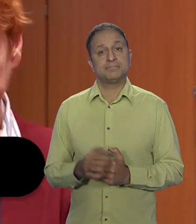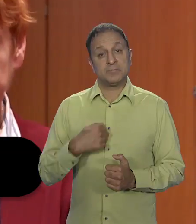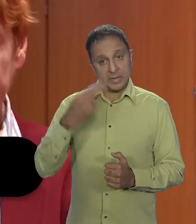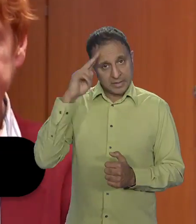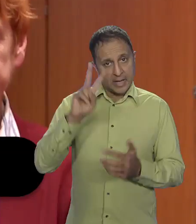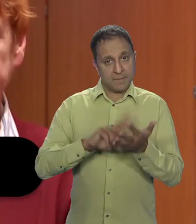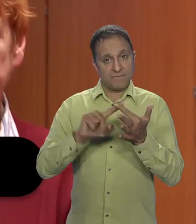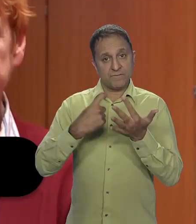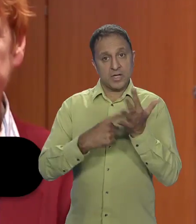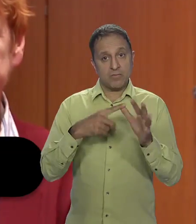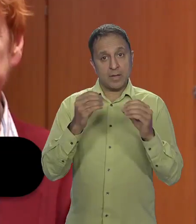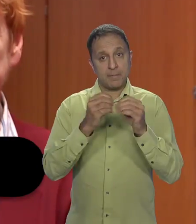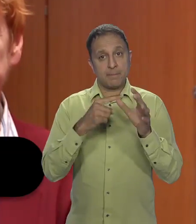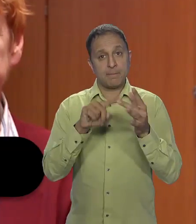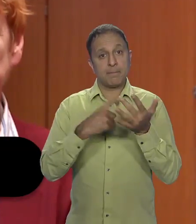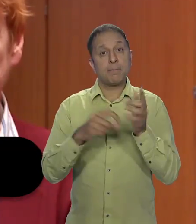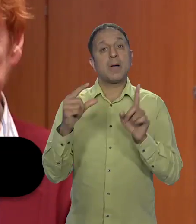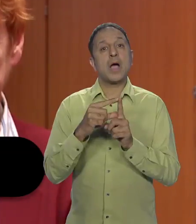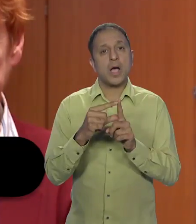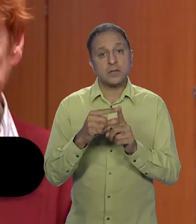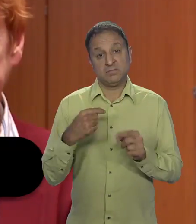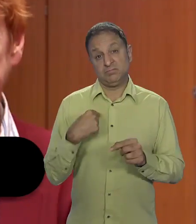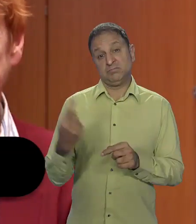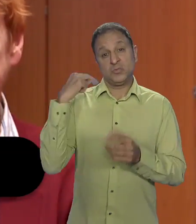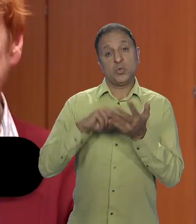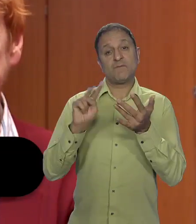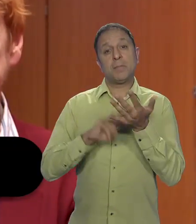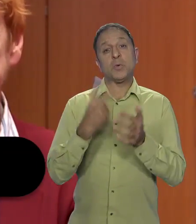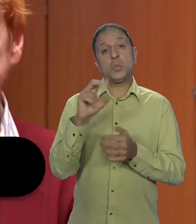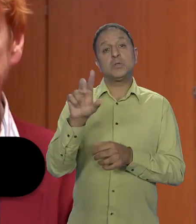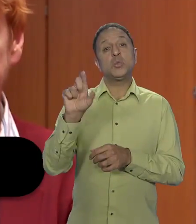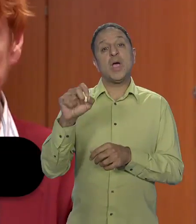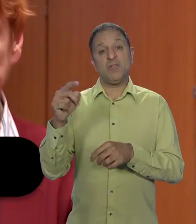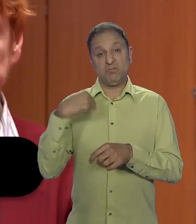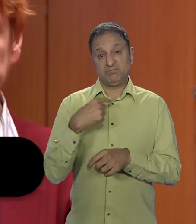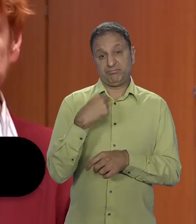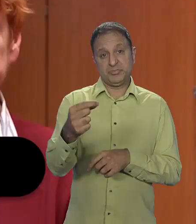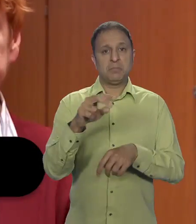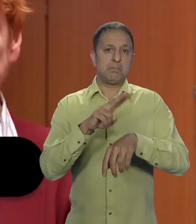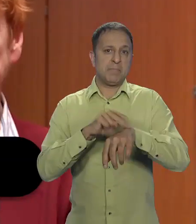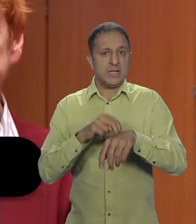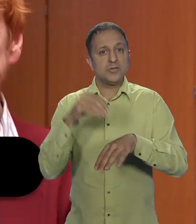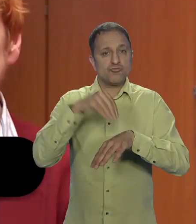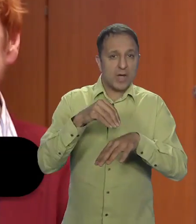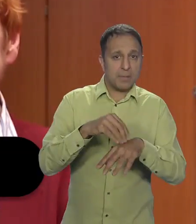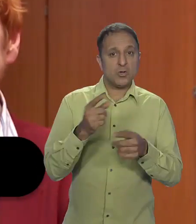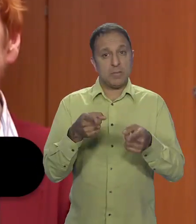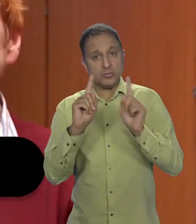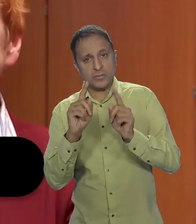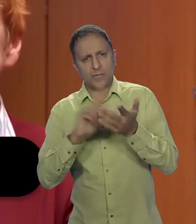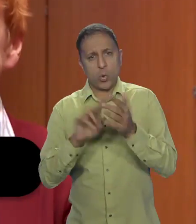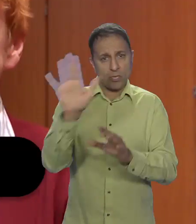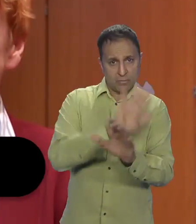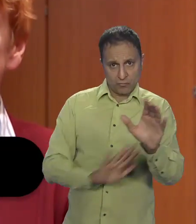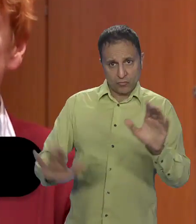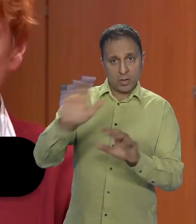My name's Vera Baird and I was elected to be the Police and Crime Commissioner for Northumbria in November of 2012. My